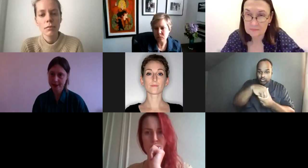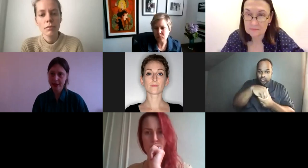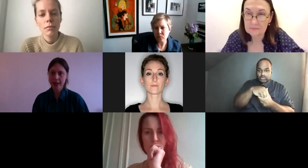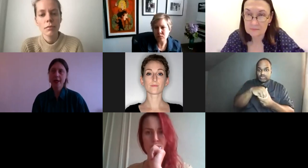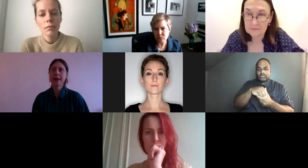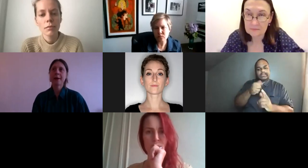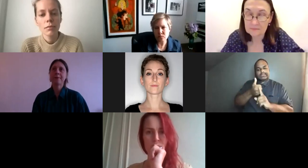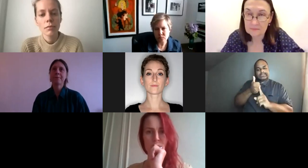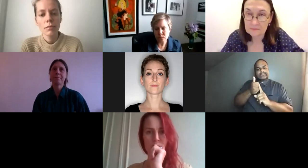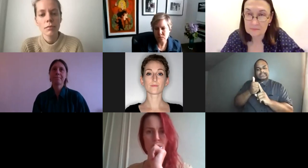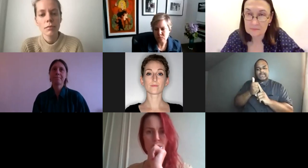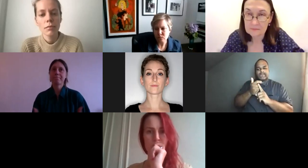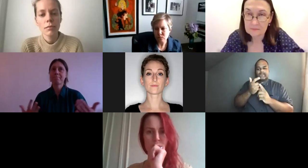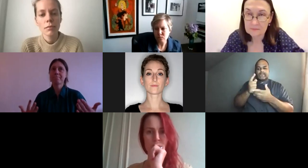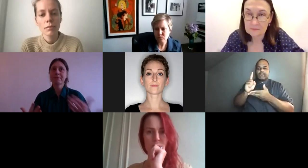centralized.